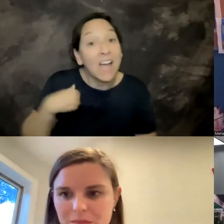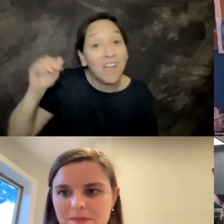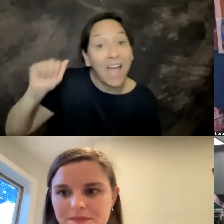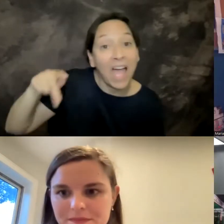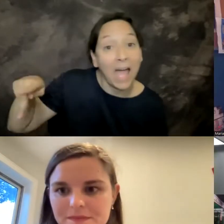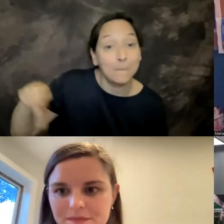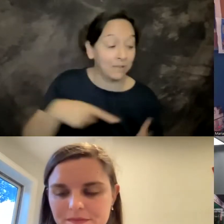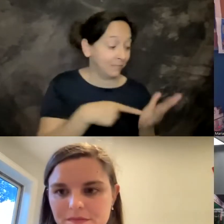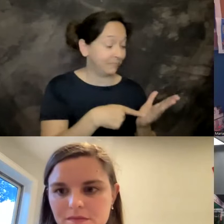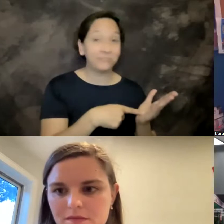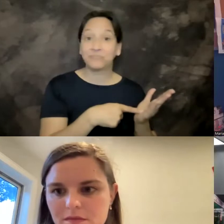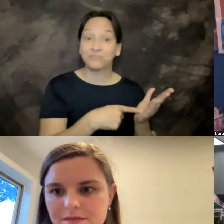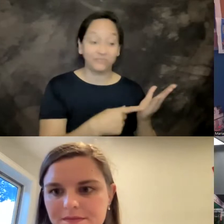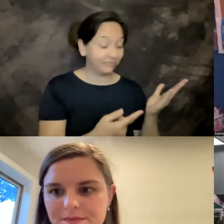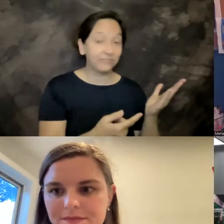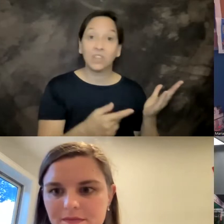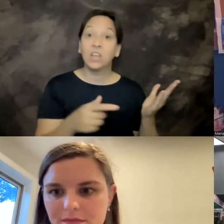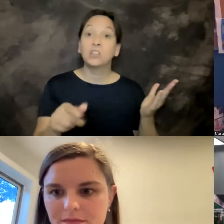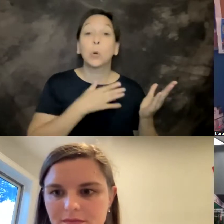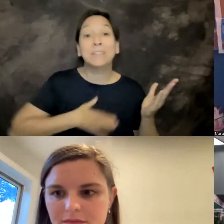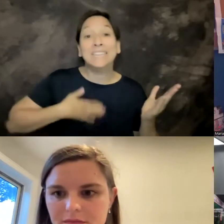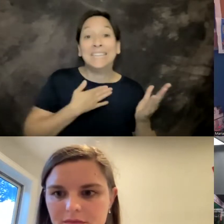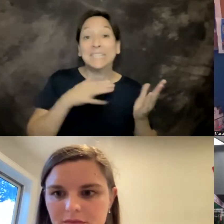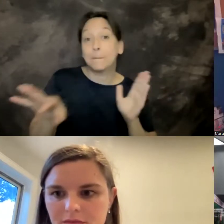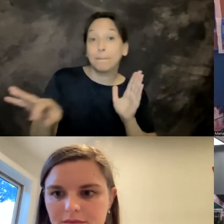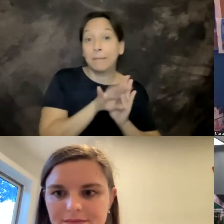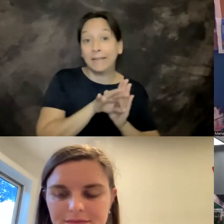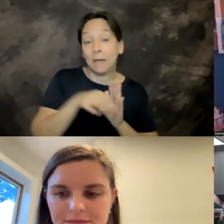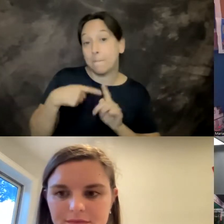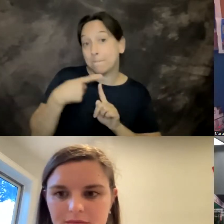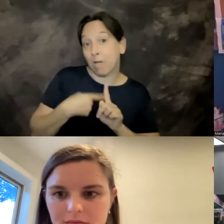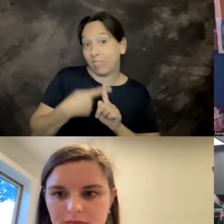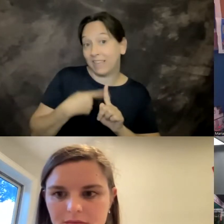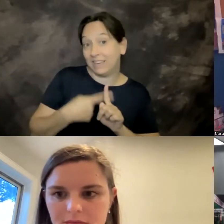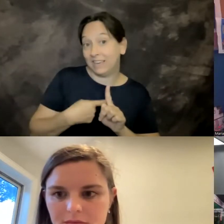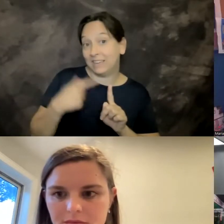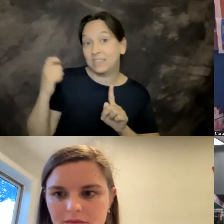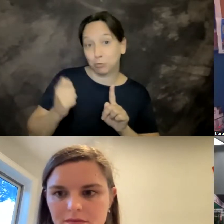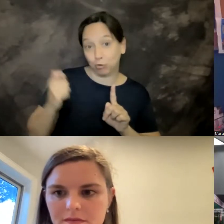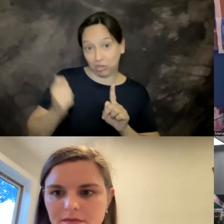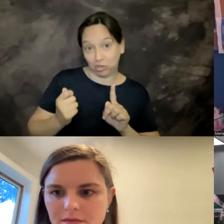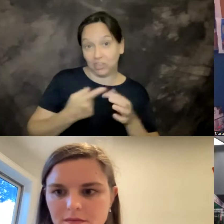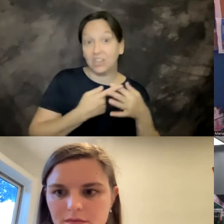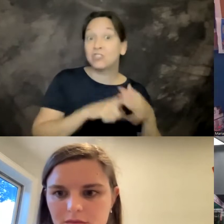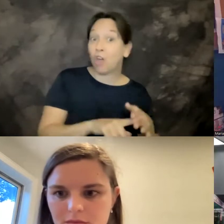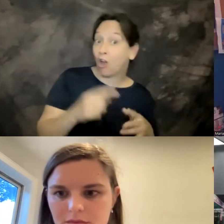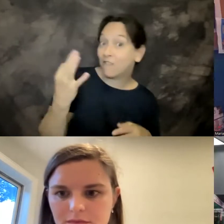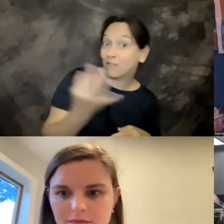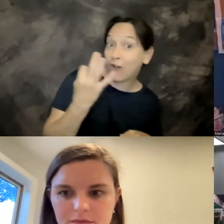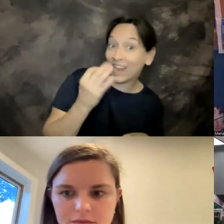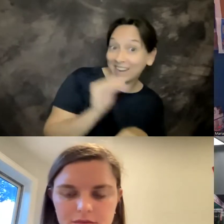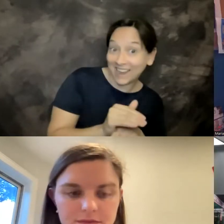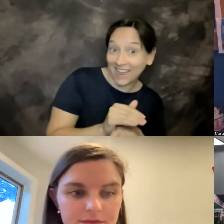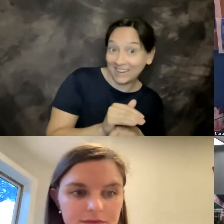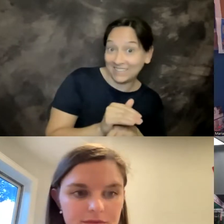and we're asking you to please choose the monthly subscription. Starting on Friday night, you will have